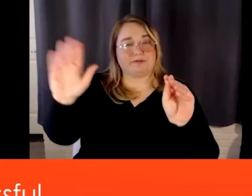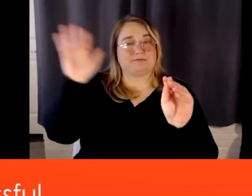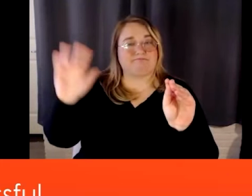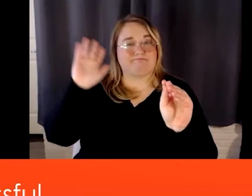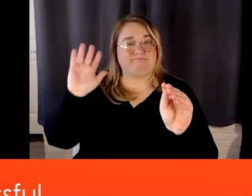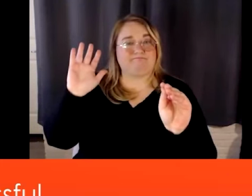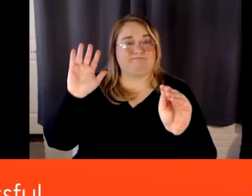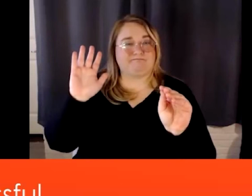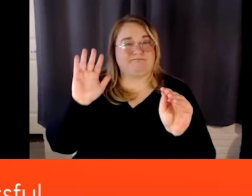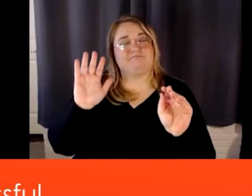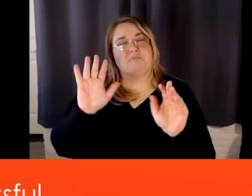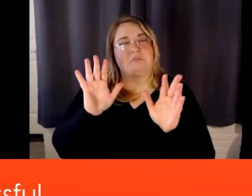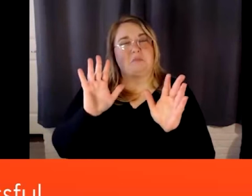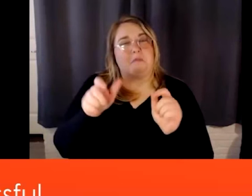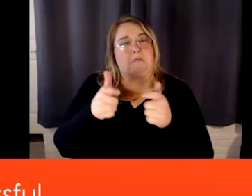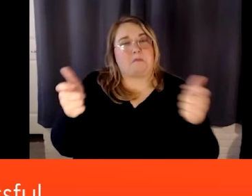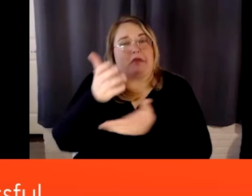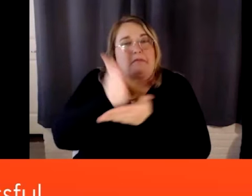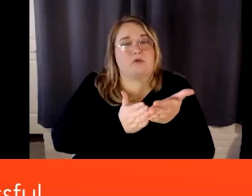company in